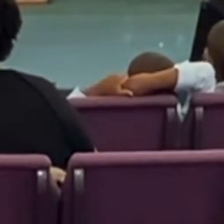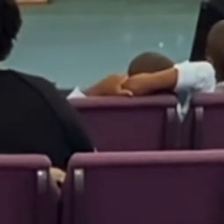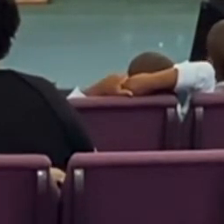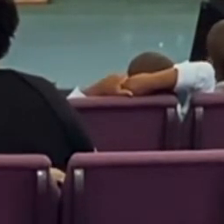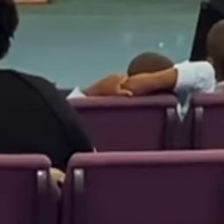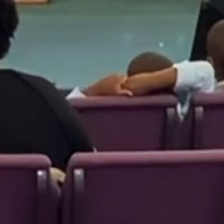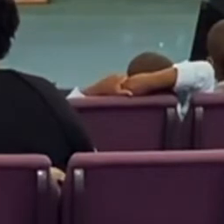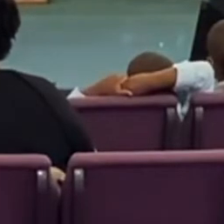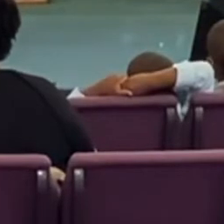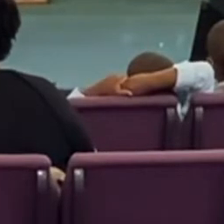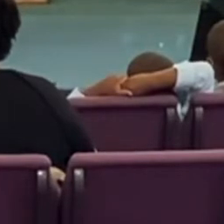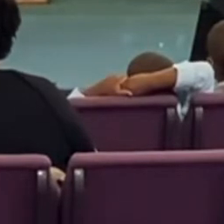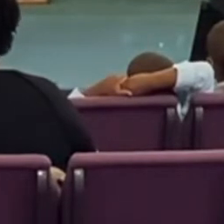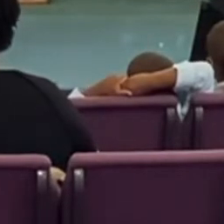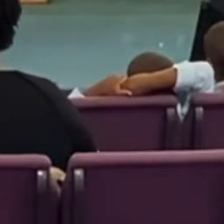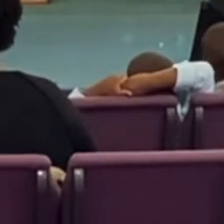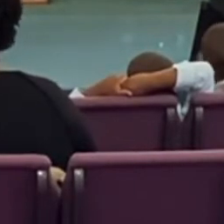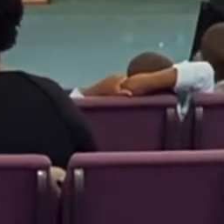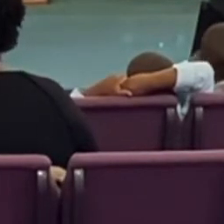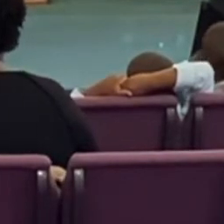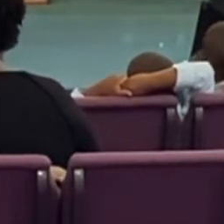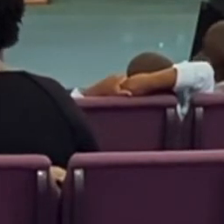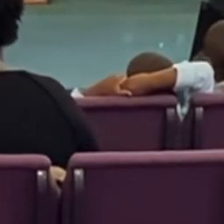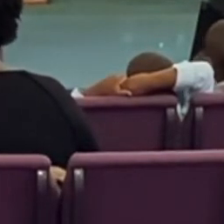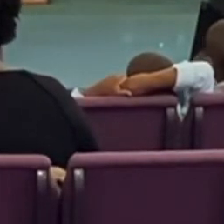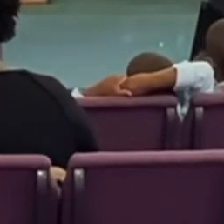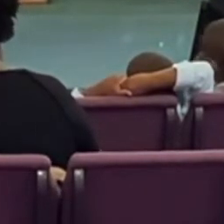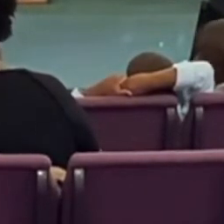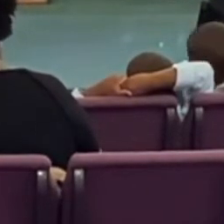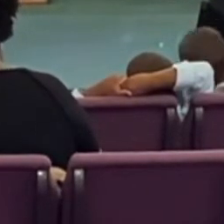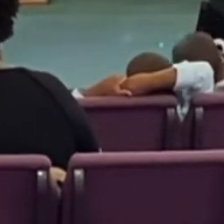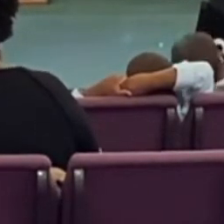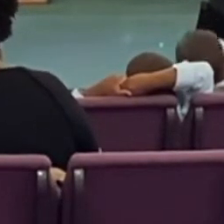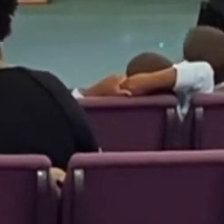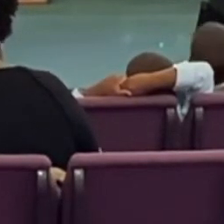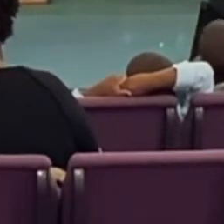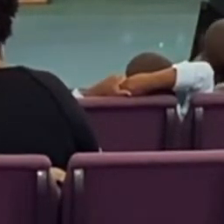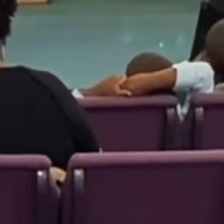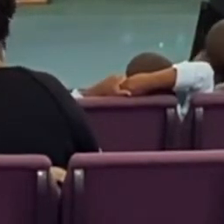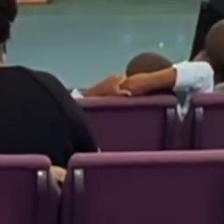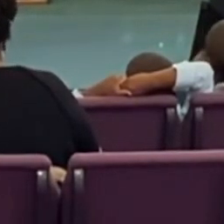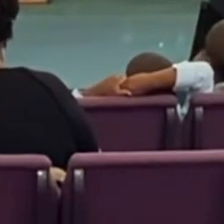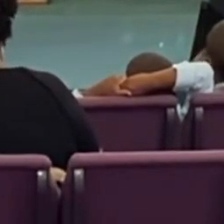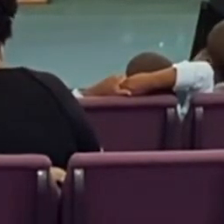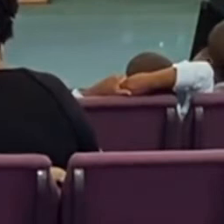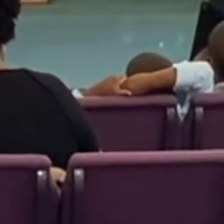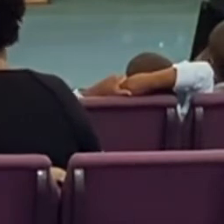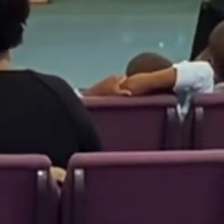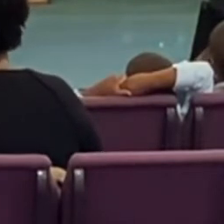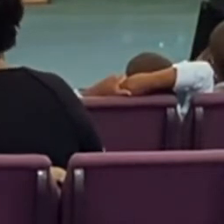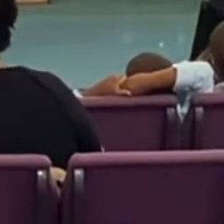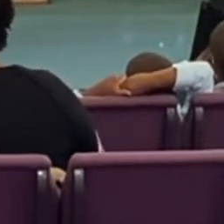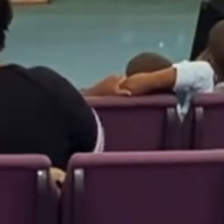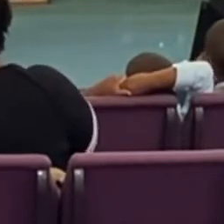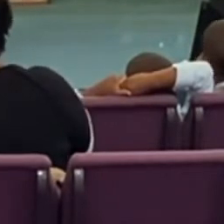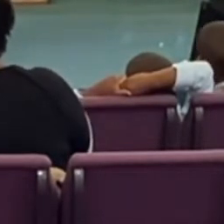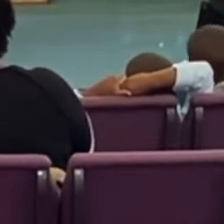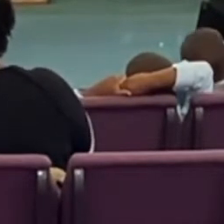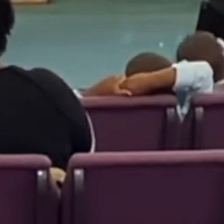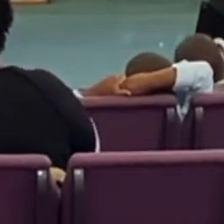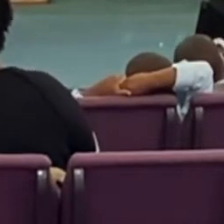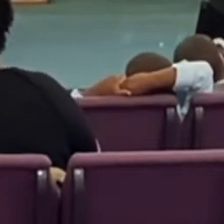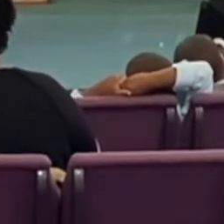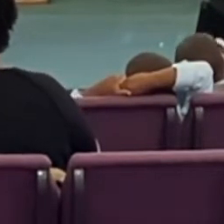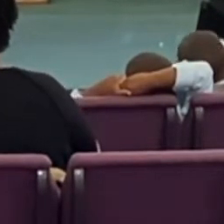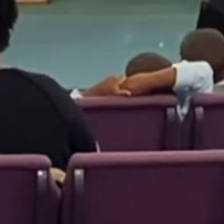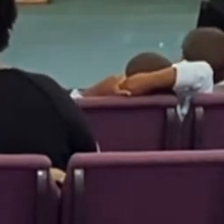deserve. For example, when you forget to finish your homework and turn it in, you know, oh, I should be getting a zero. But the teacher will show you